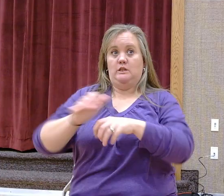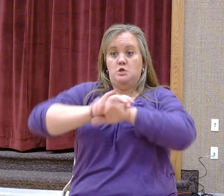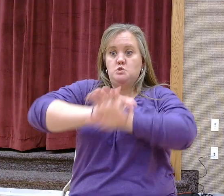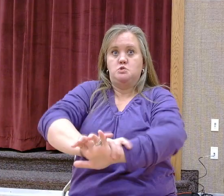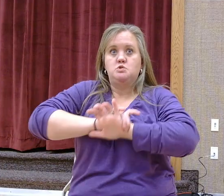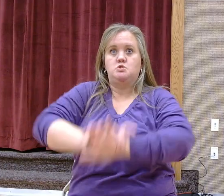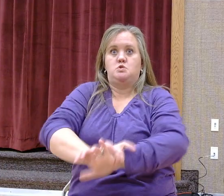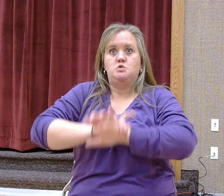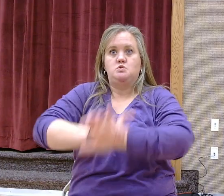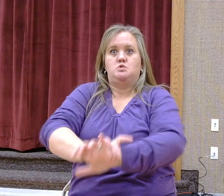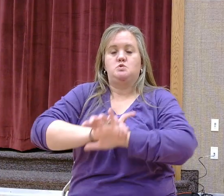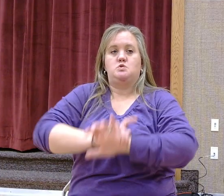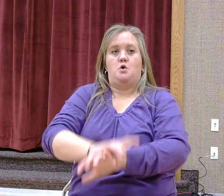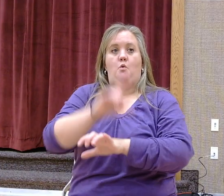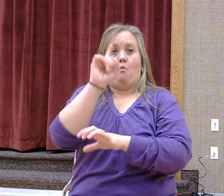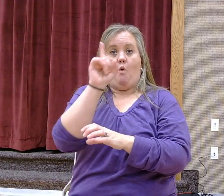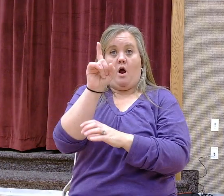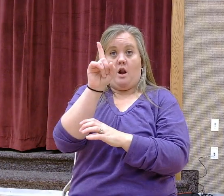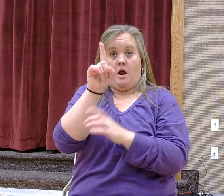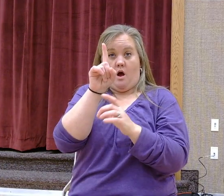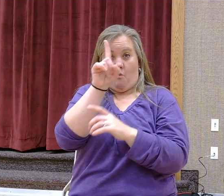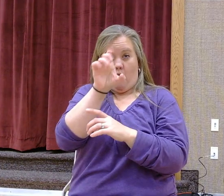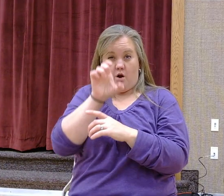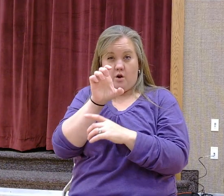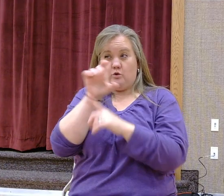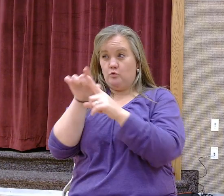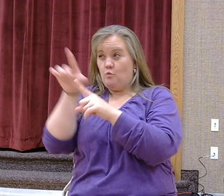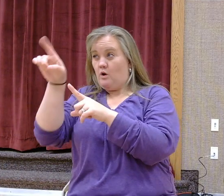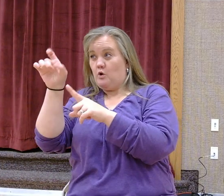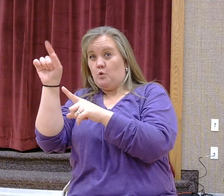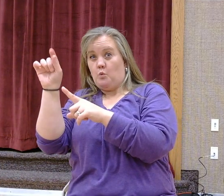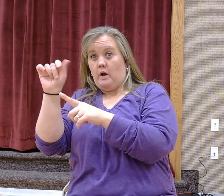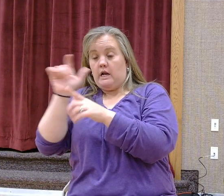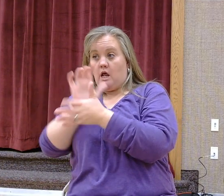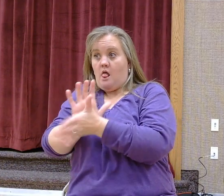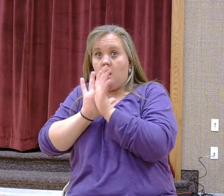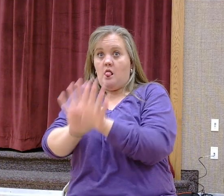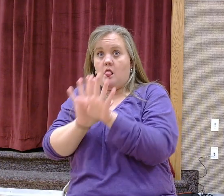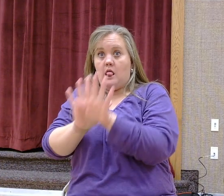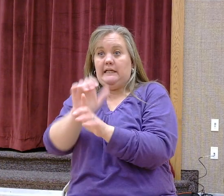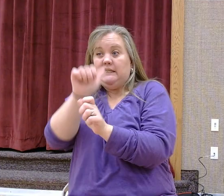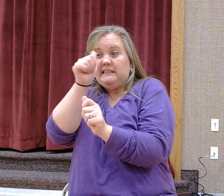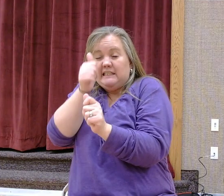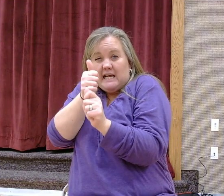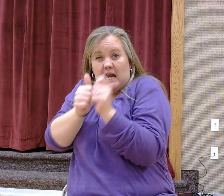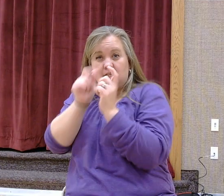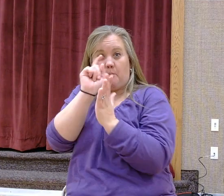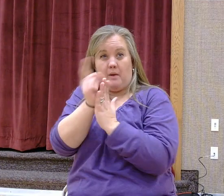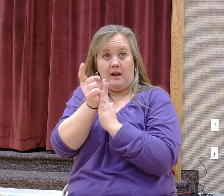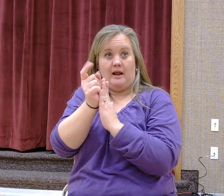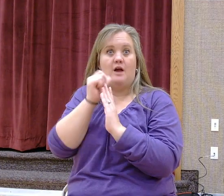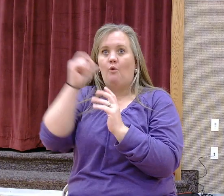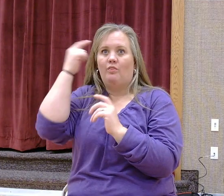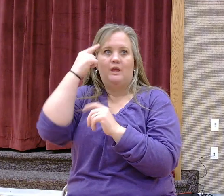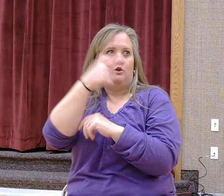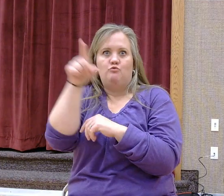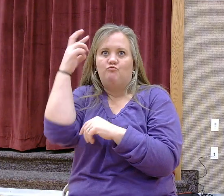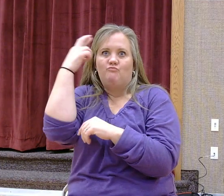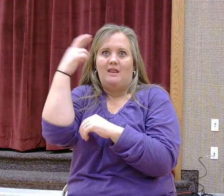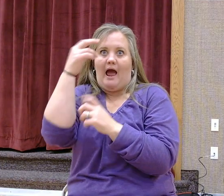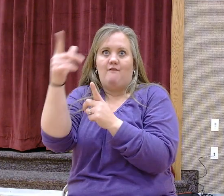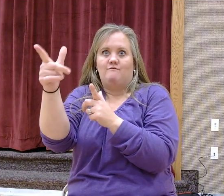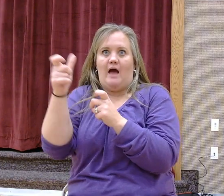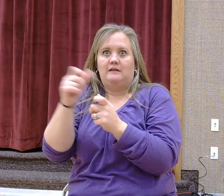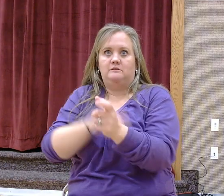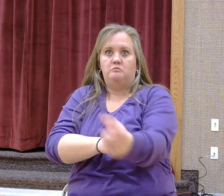to 120 beats per minute. That's pretty quick. I don't think you guys realize how fast that is. Most people give